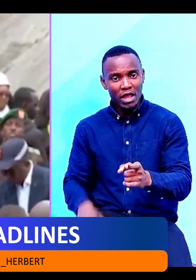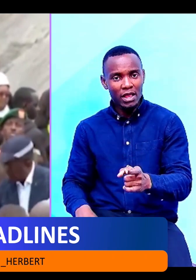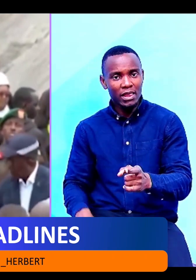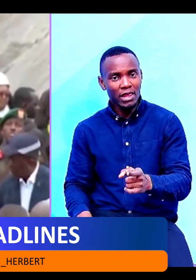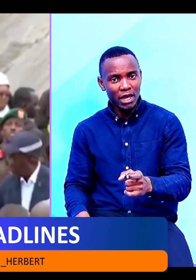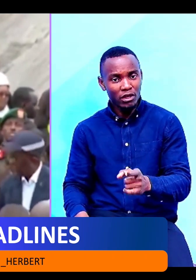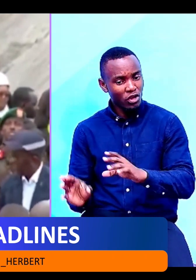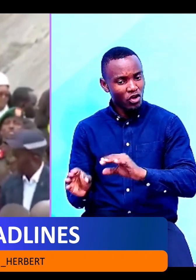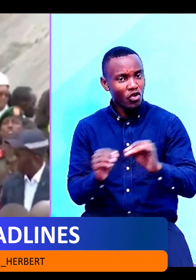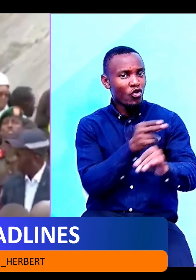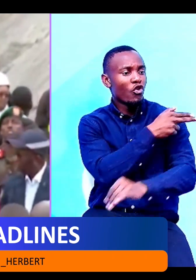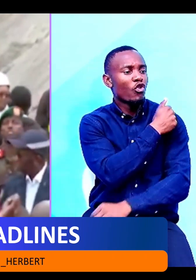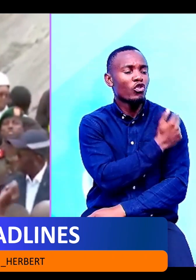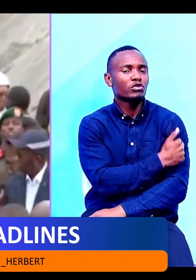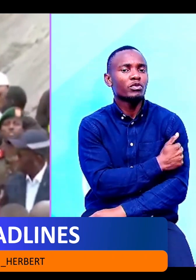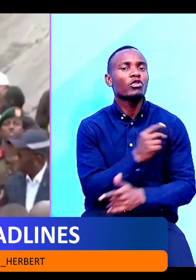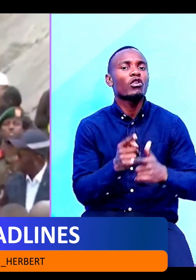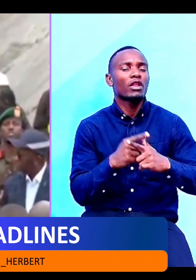hospitali, akienda kotini.